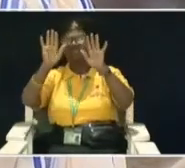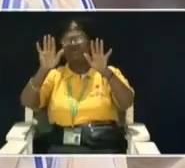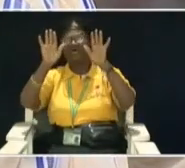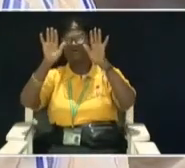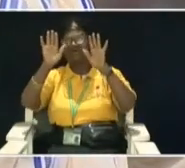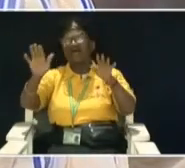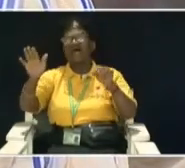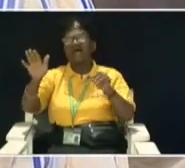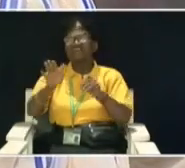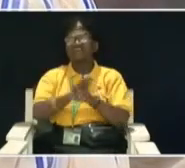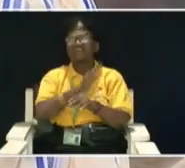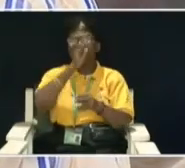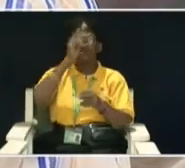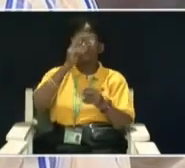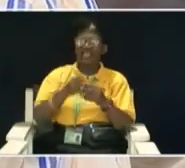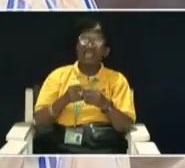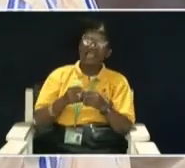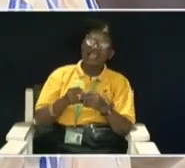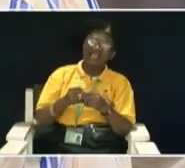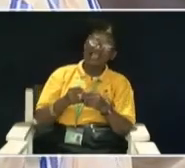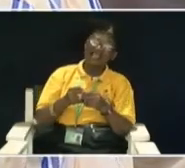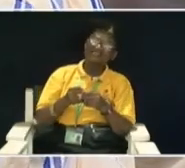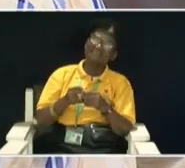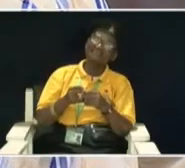That wonderful